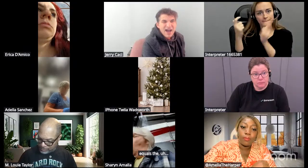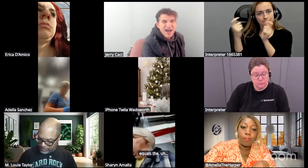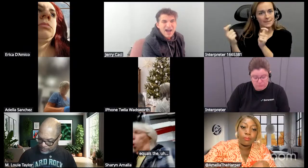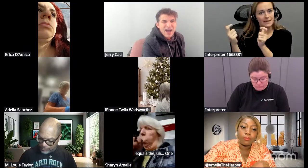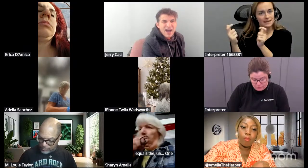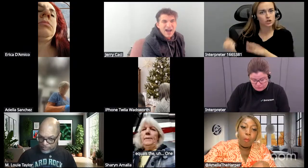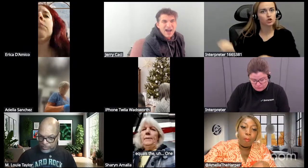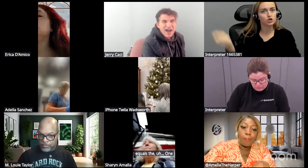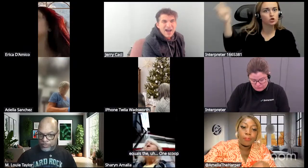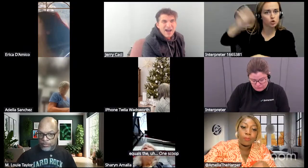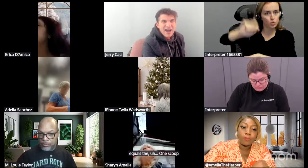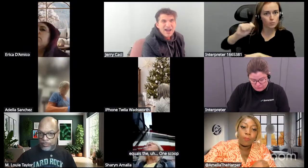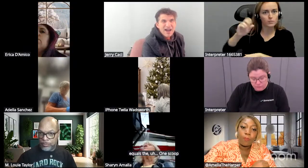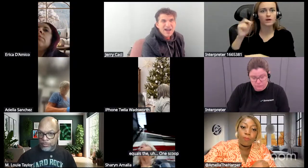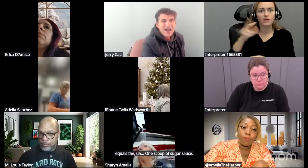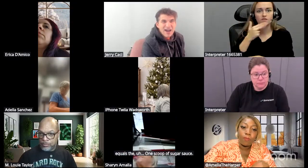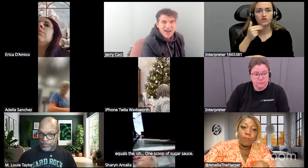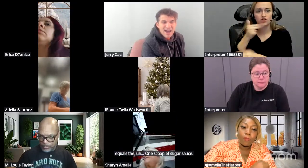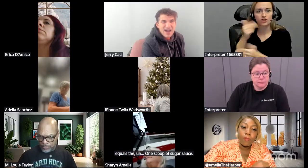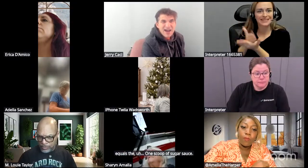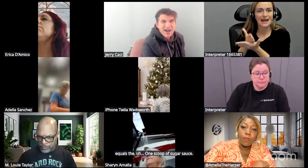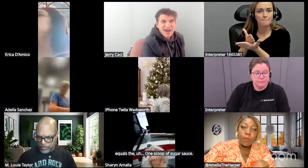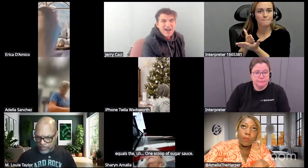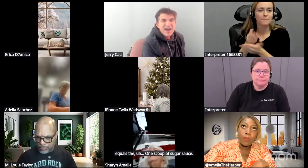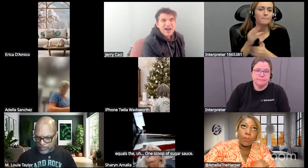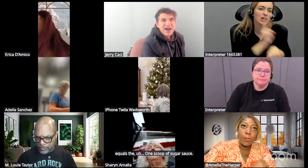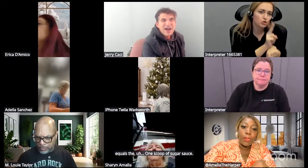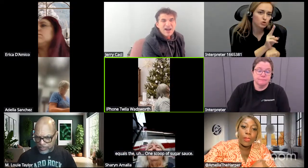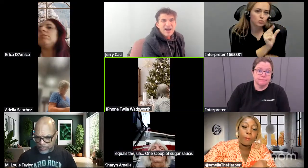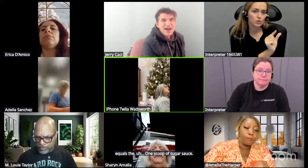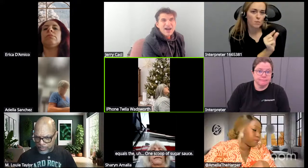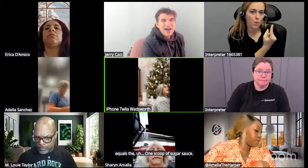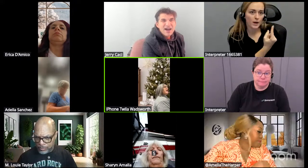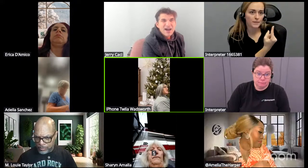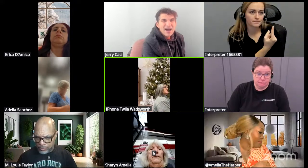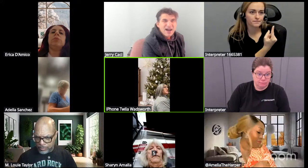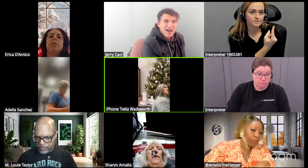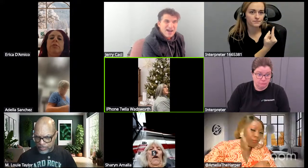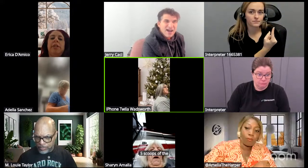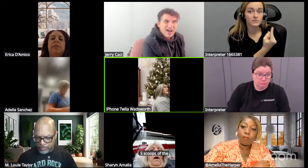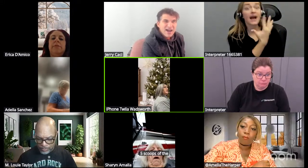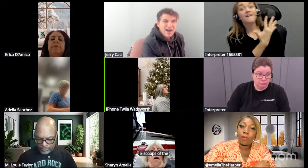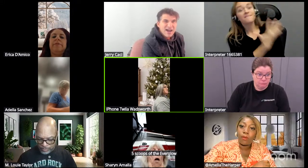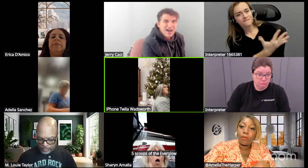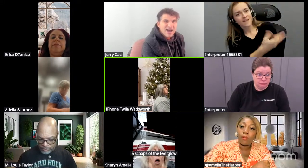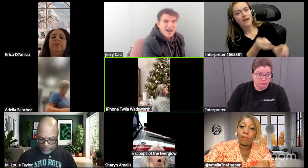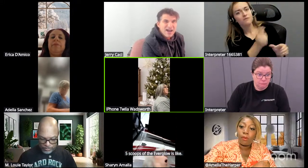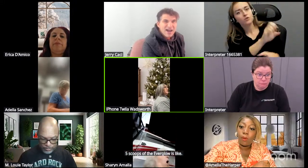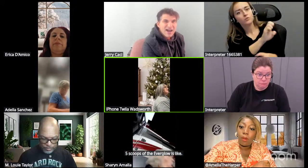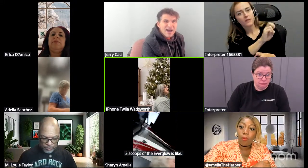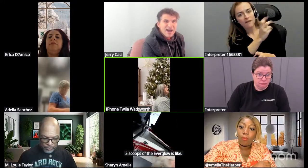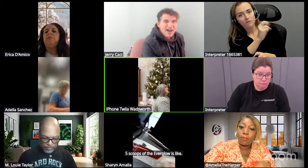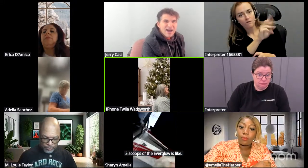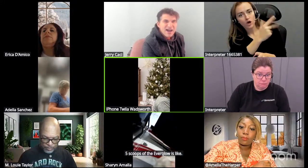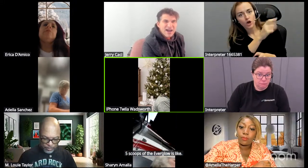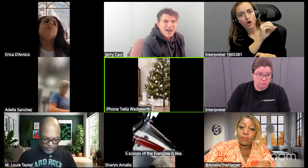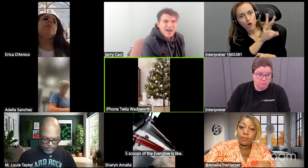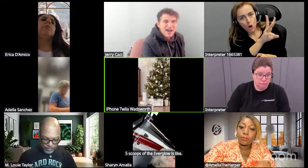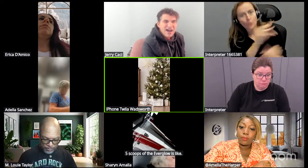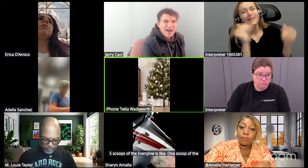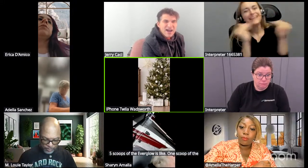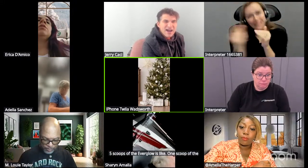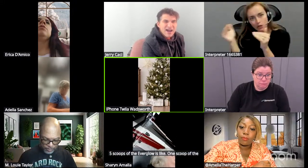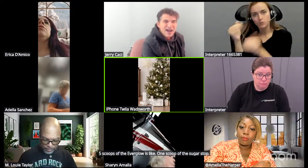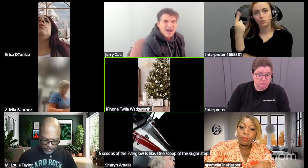1 scoop of sugar stop. 5 scoops of the Everglow is like 1 scoop of the sugar